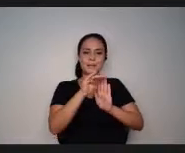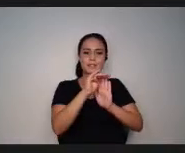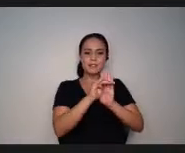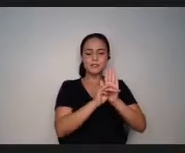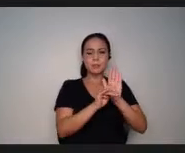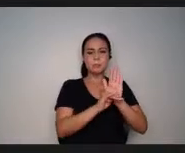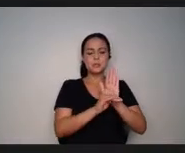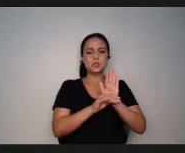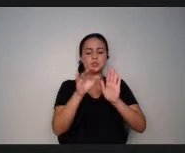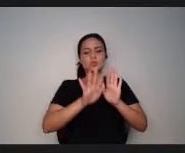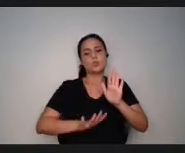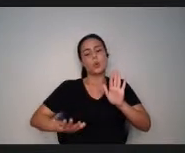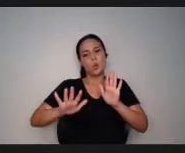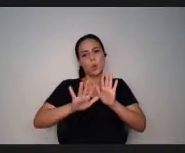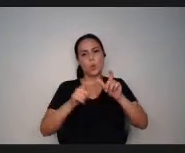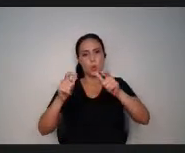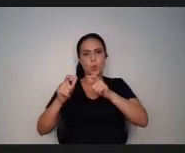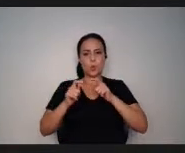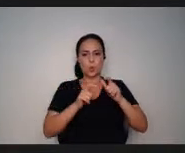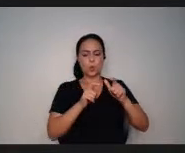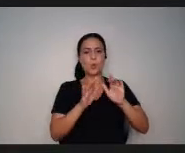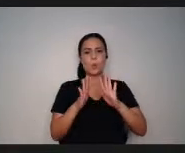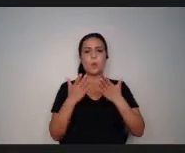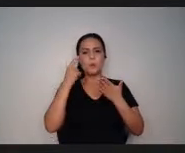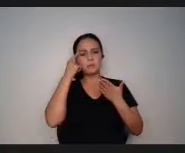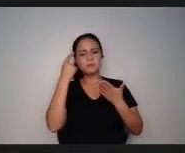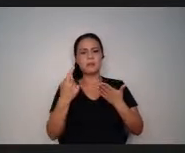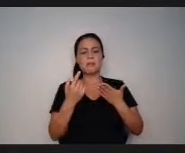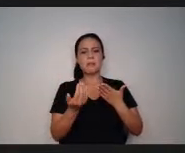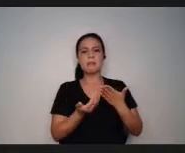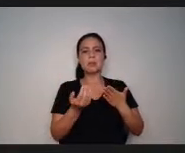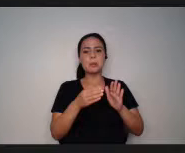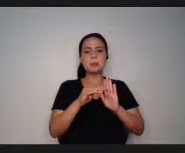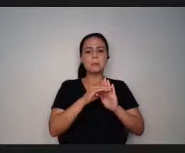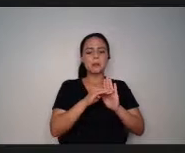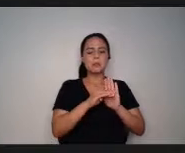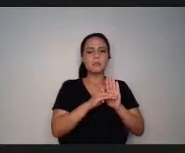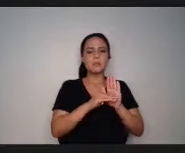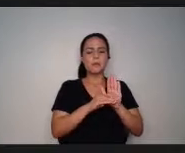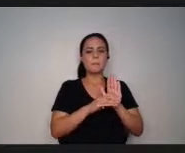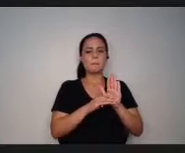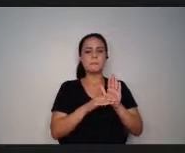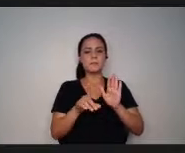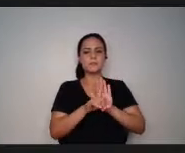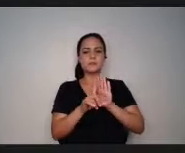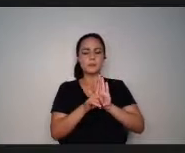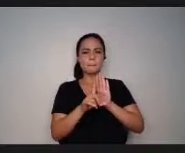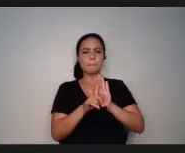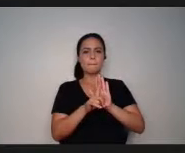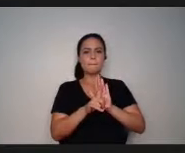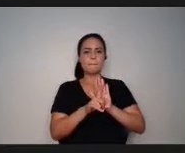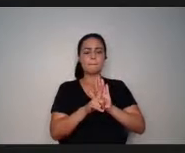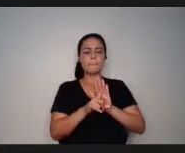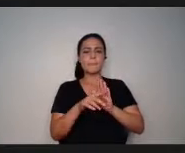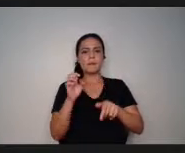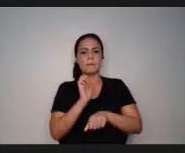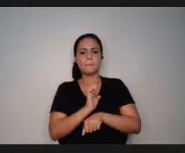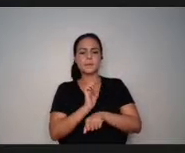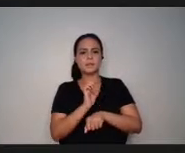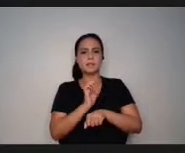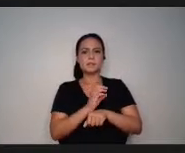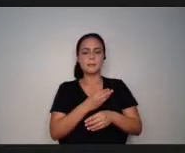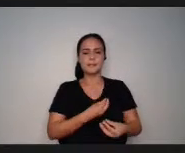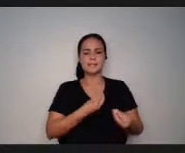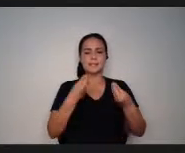already see that the platforms are in all of the sectors and areas. So what's the idea? Oh, let's make